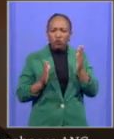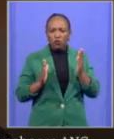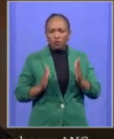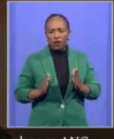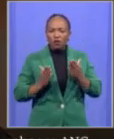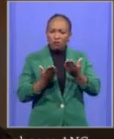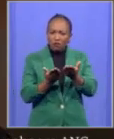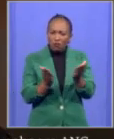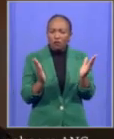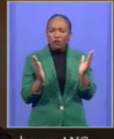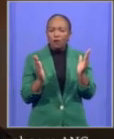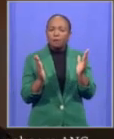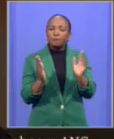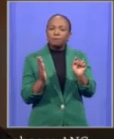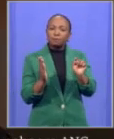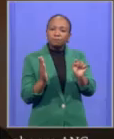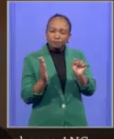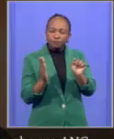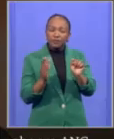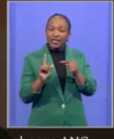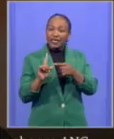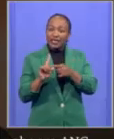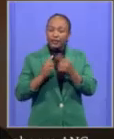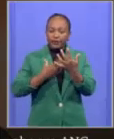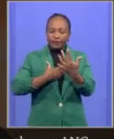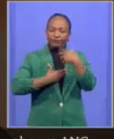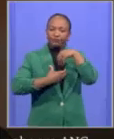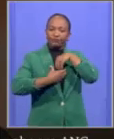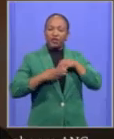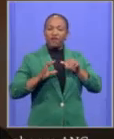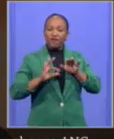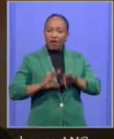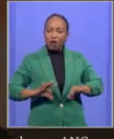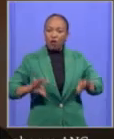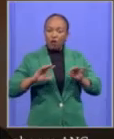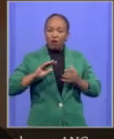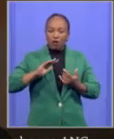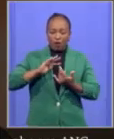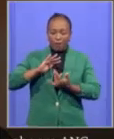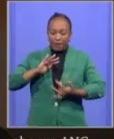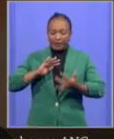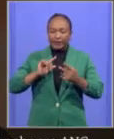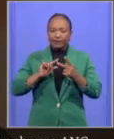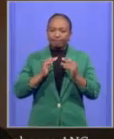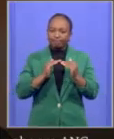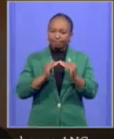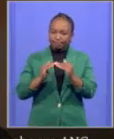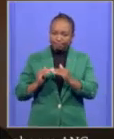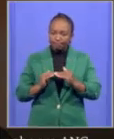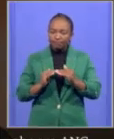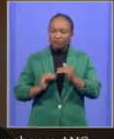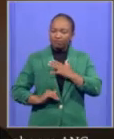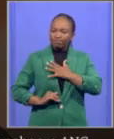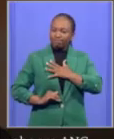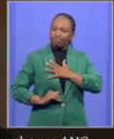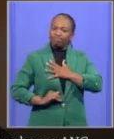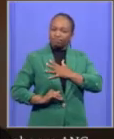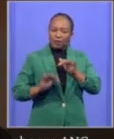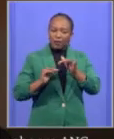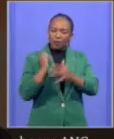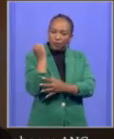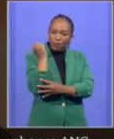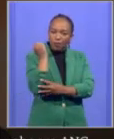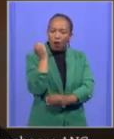Throughout his papacy, he embodied the values of compassion, justice, and solidarity with the poor, values